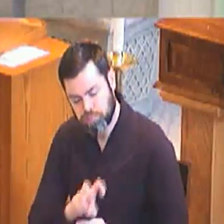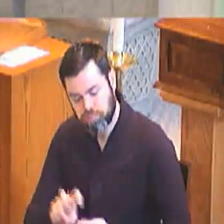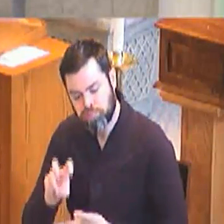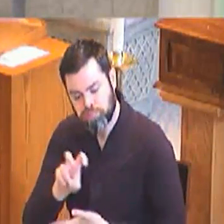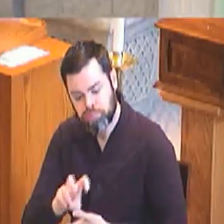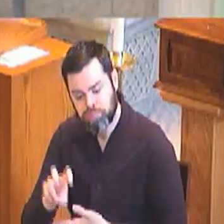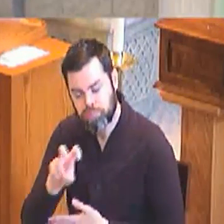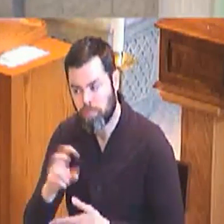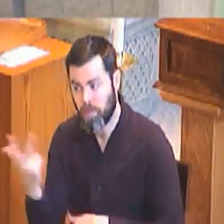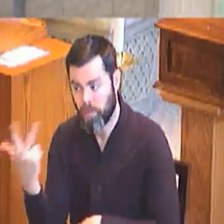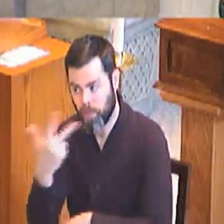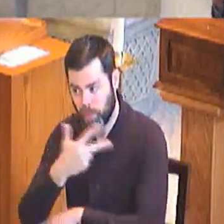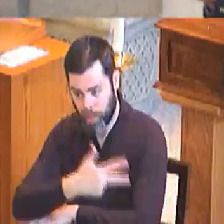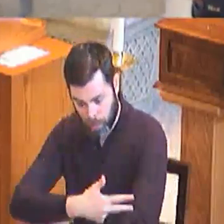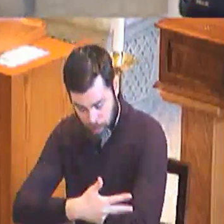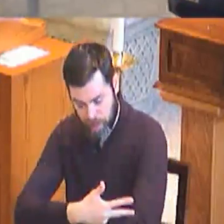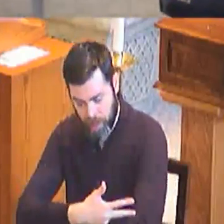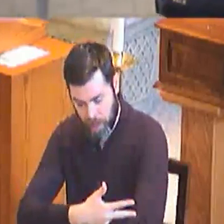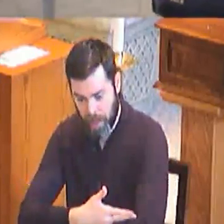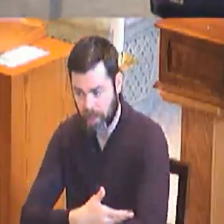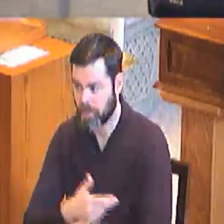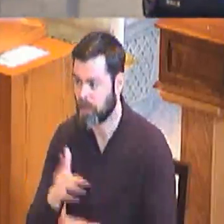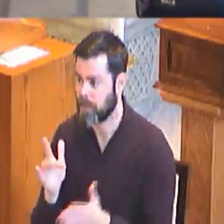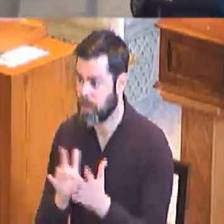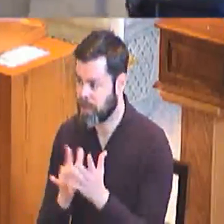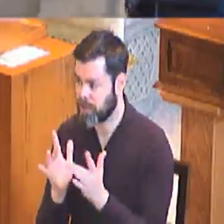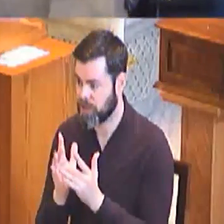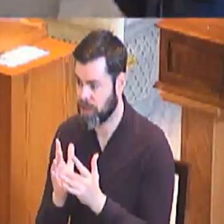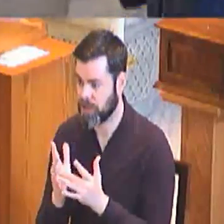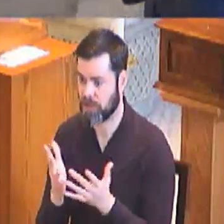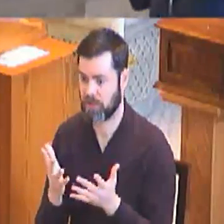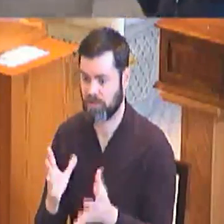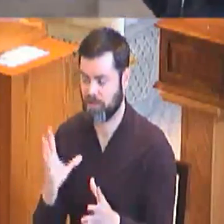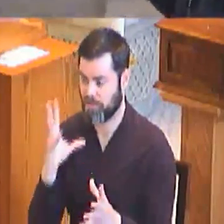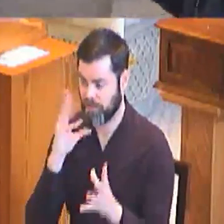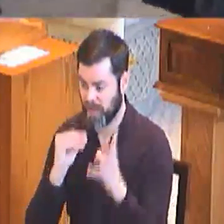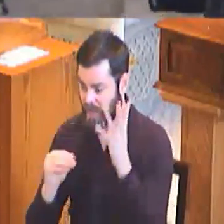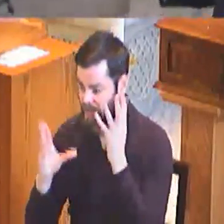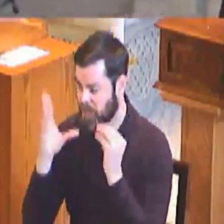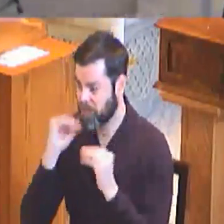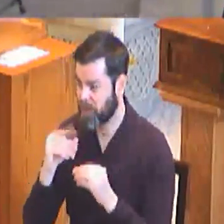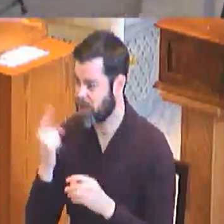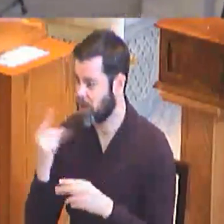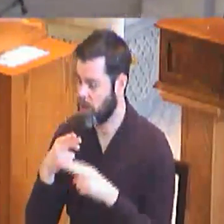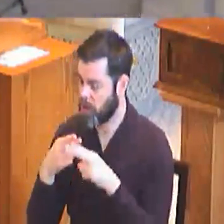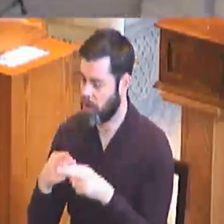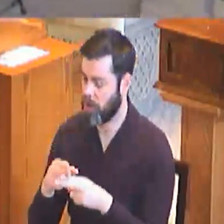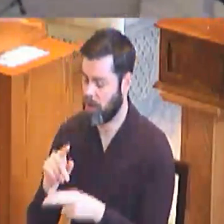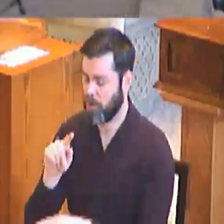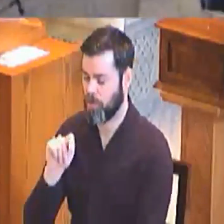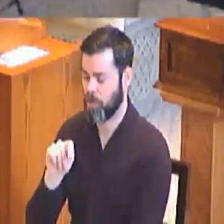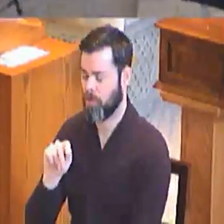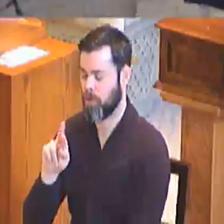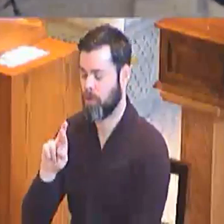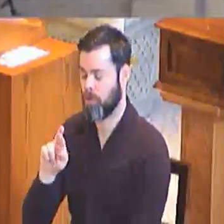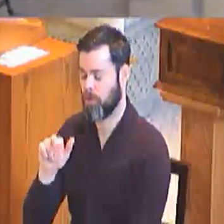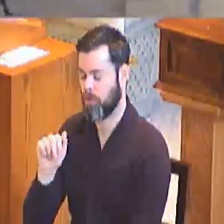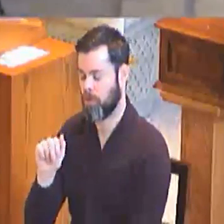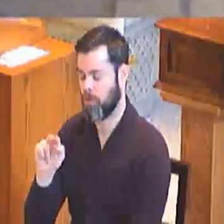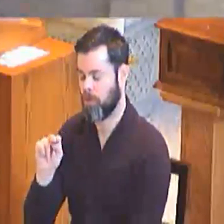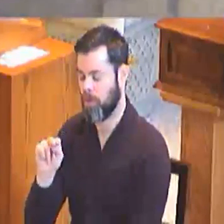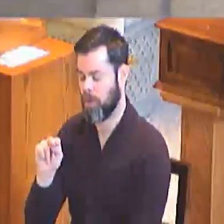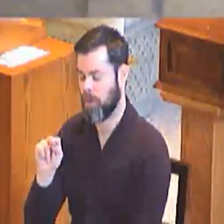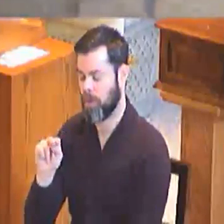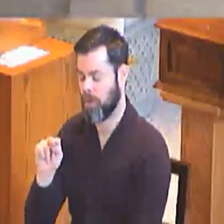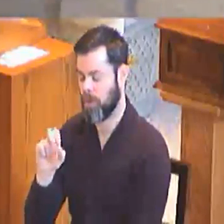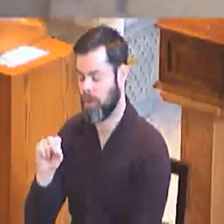next 3 days, he also experienced something called the Transfiguration on the top of a mountain. Remember, Jesus went to the top of